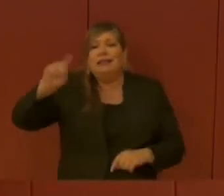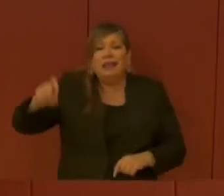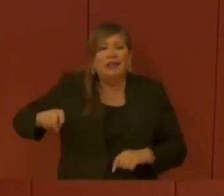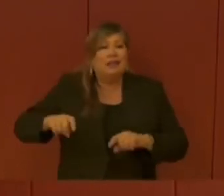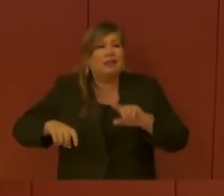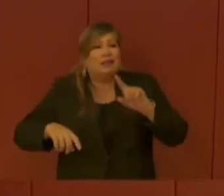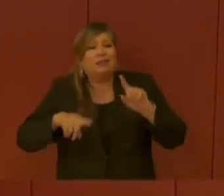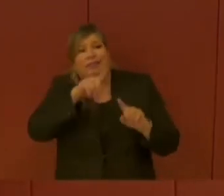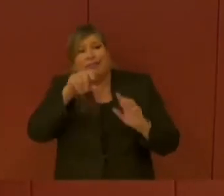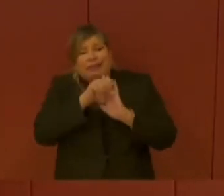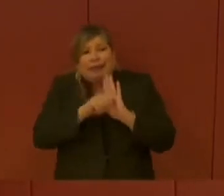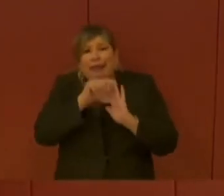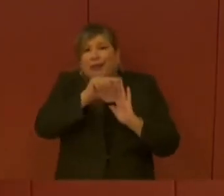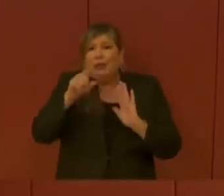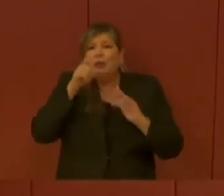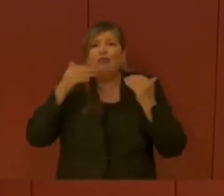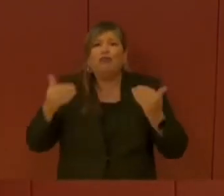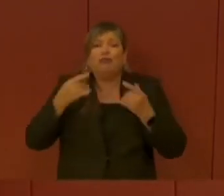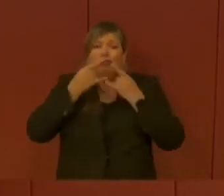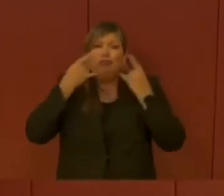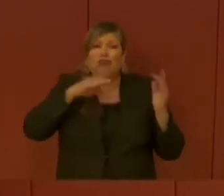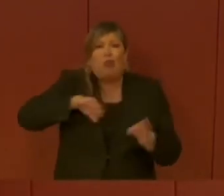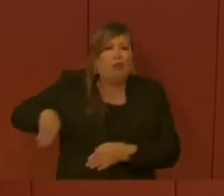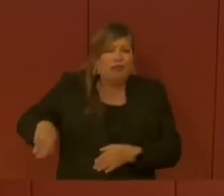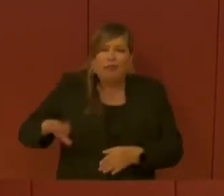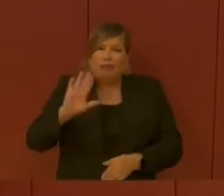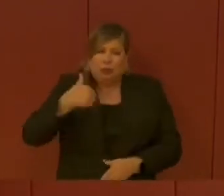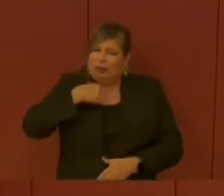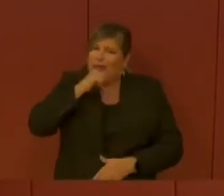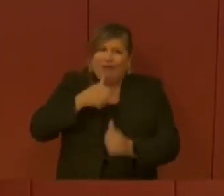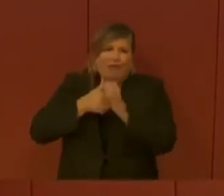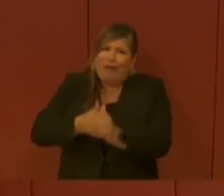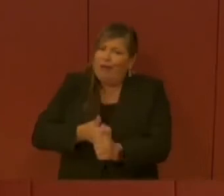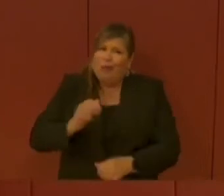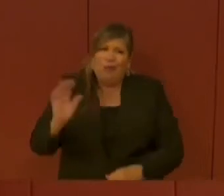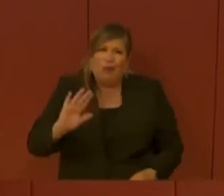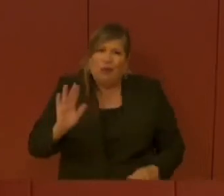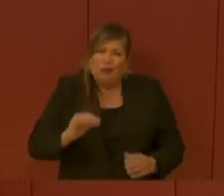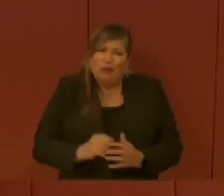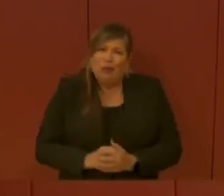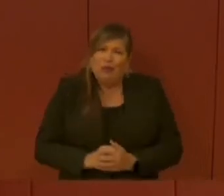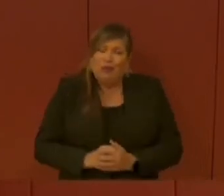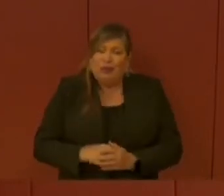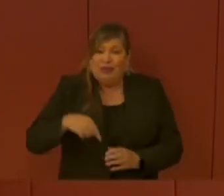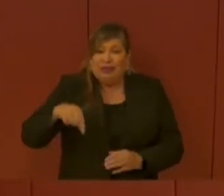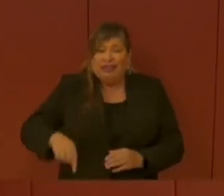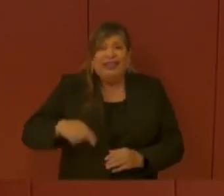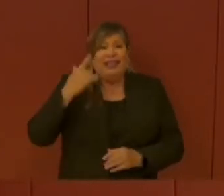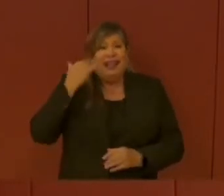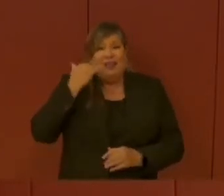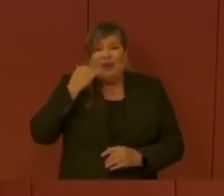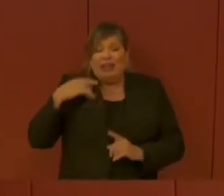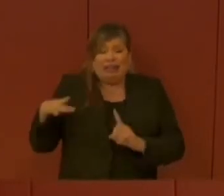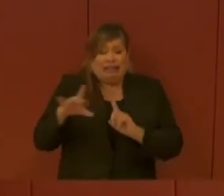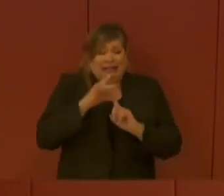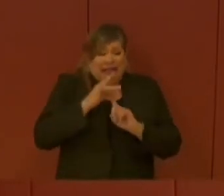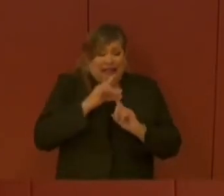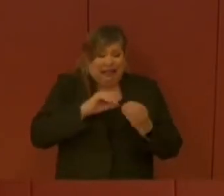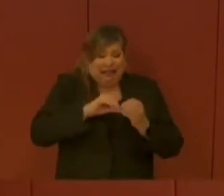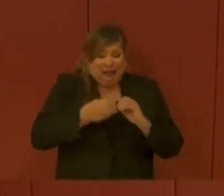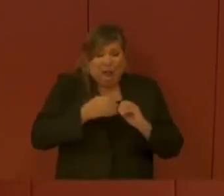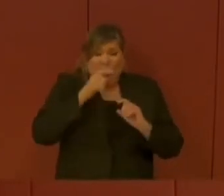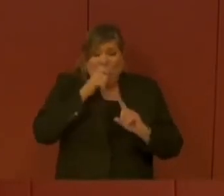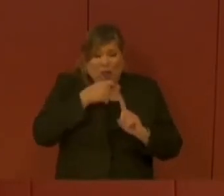think are making a terrible mistake. And I, again, forgive me, but the positivity rate in California is 2.1%. In Texas, it's five